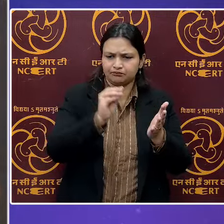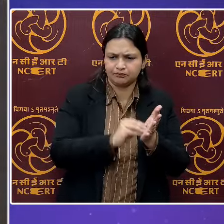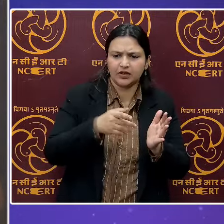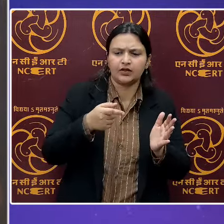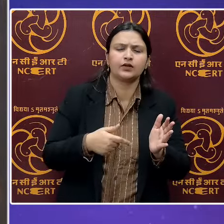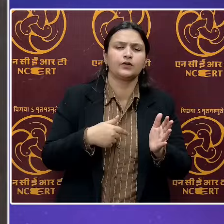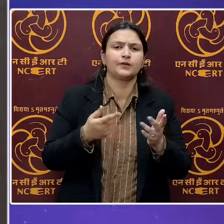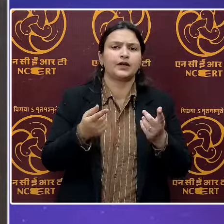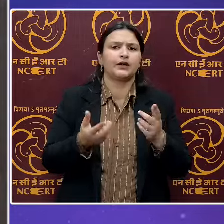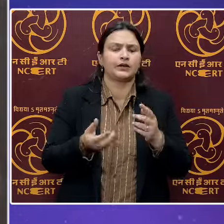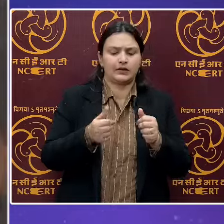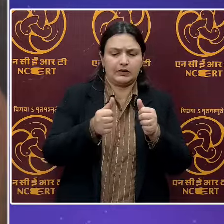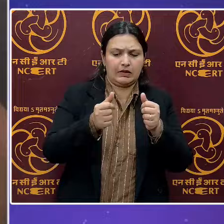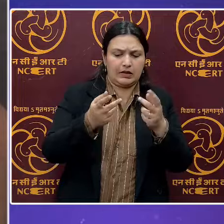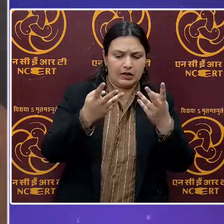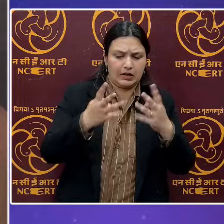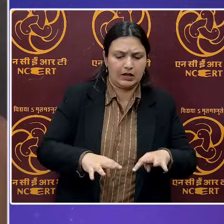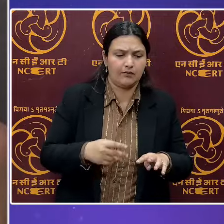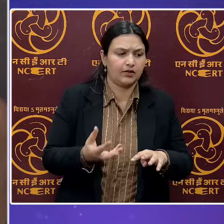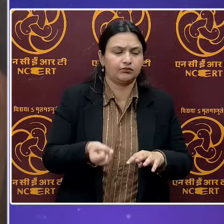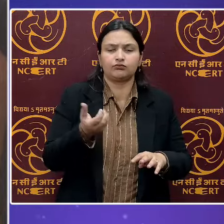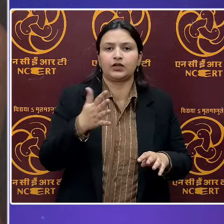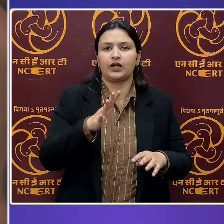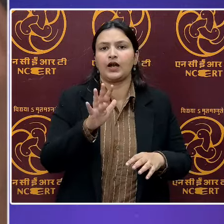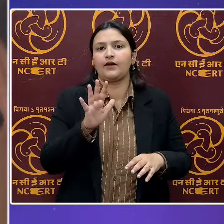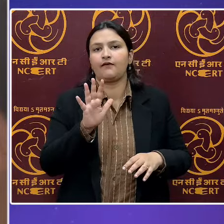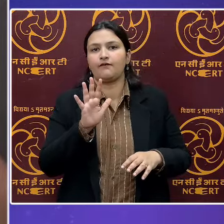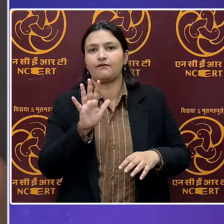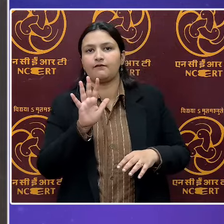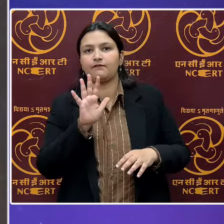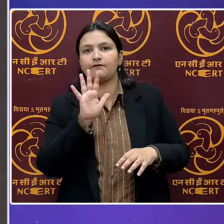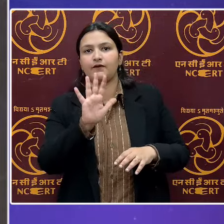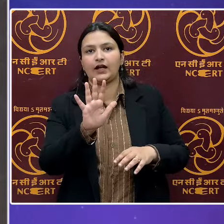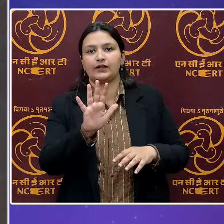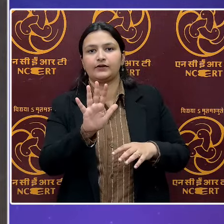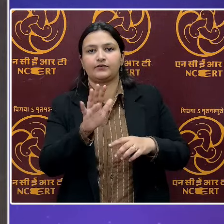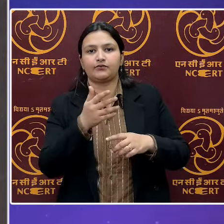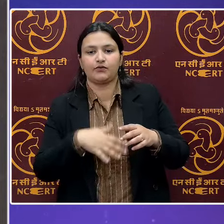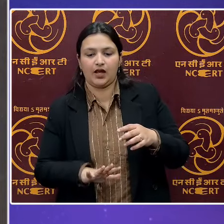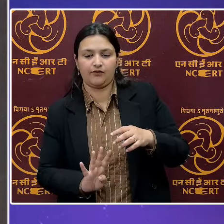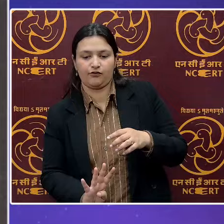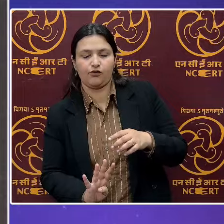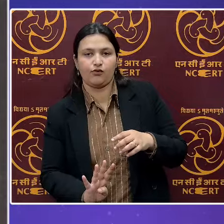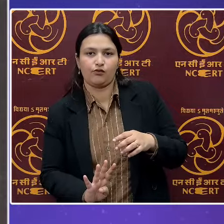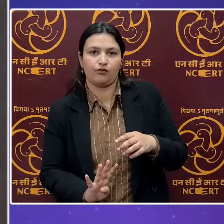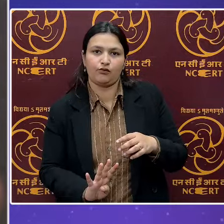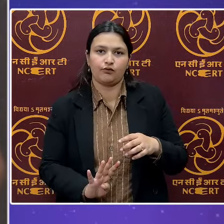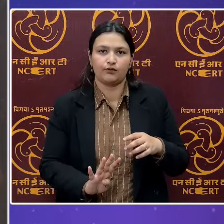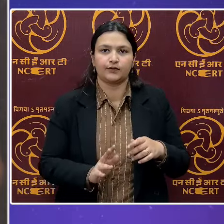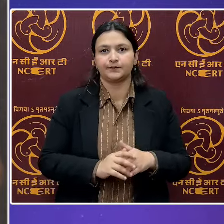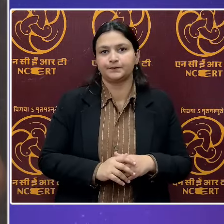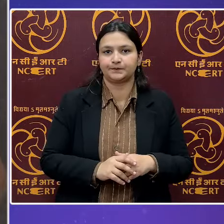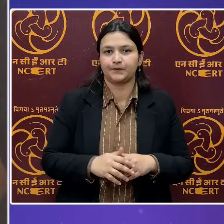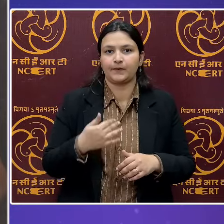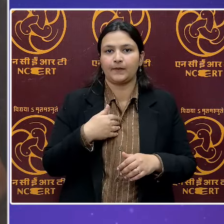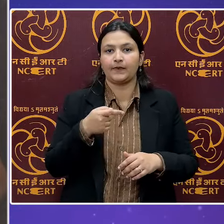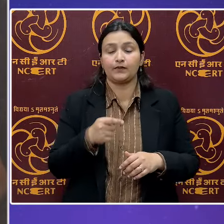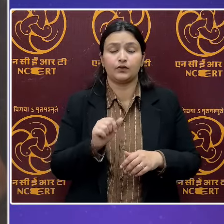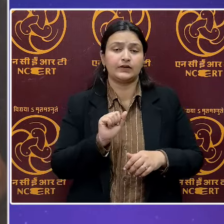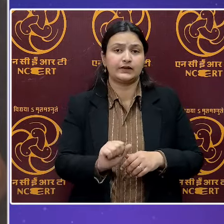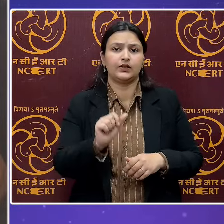This is phi actually. So your phi is pi by 4. Okay. And what will be the unit for